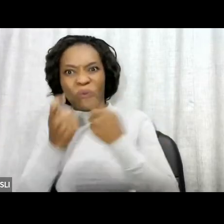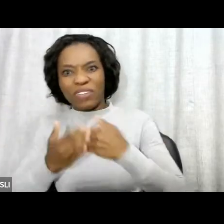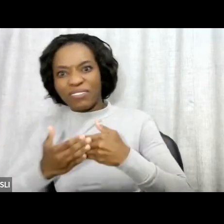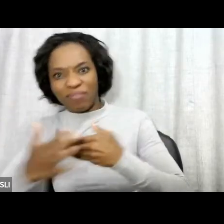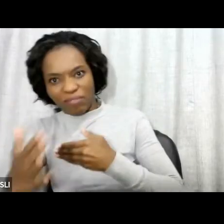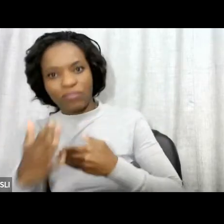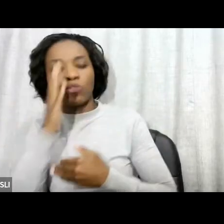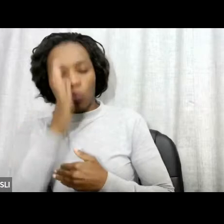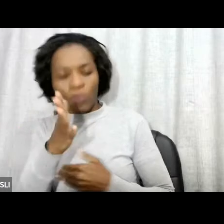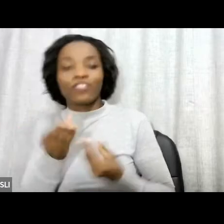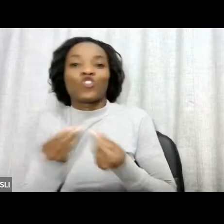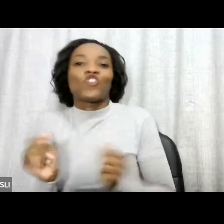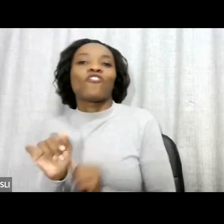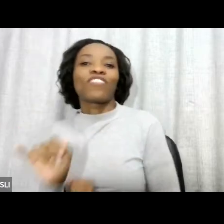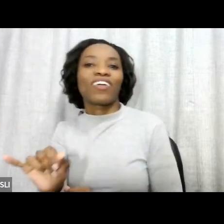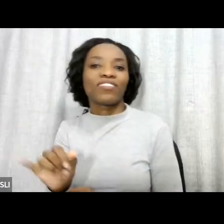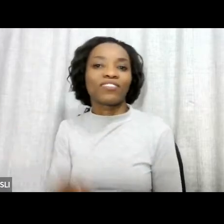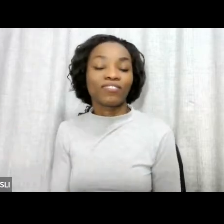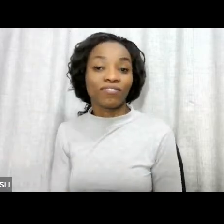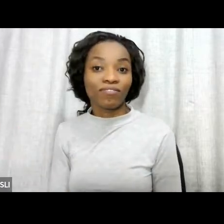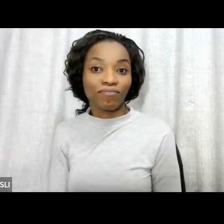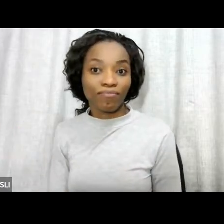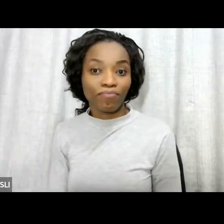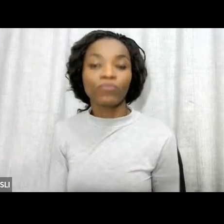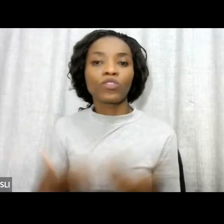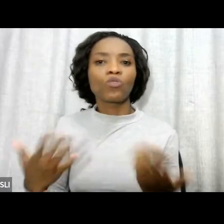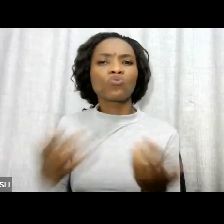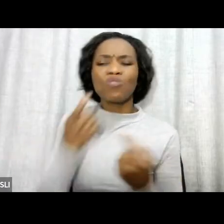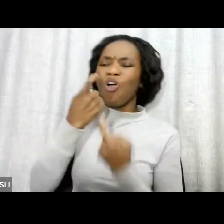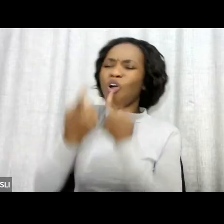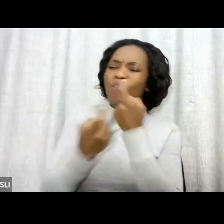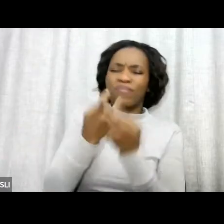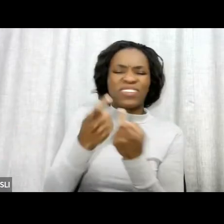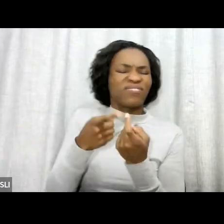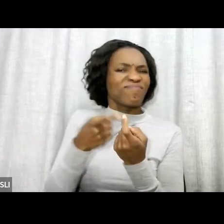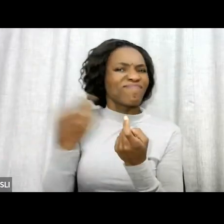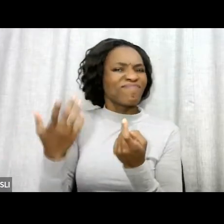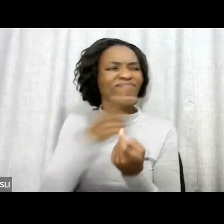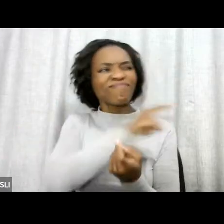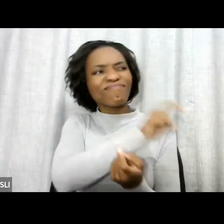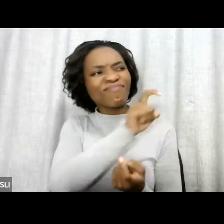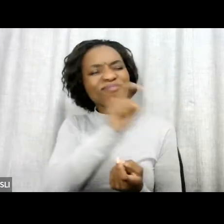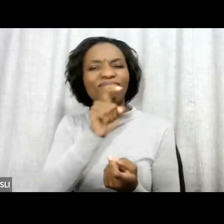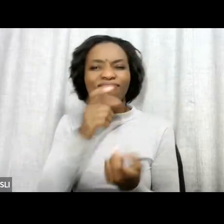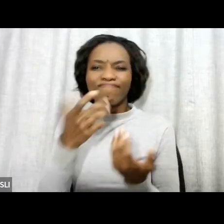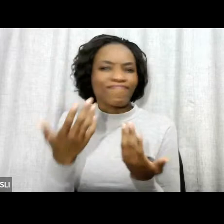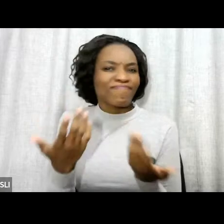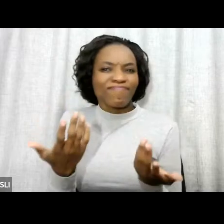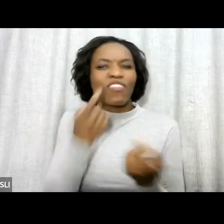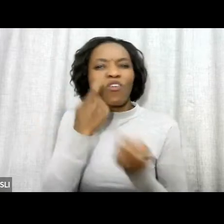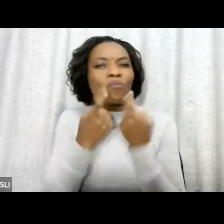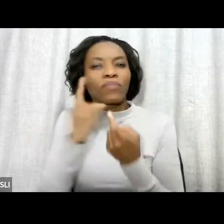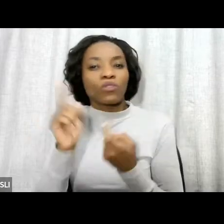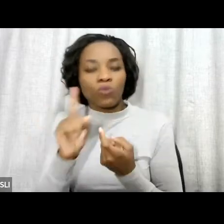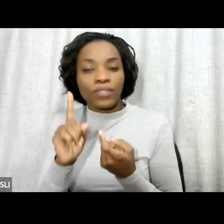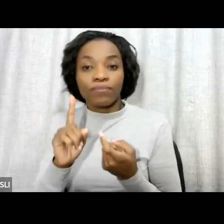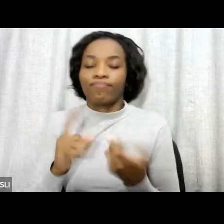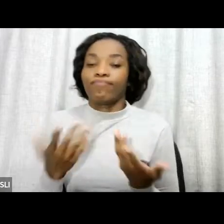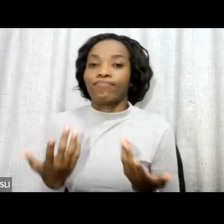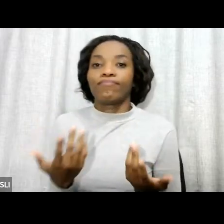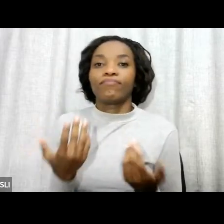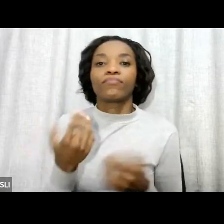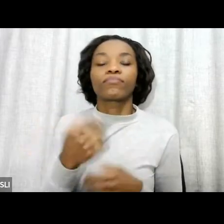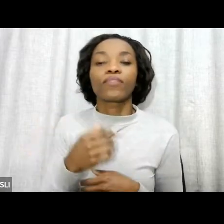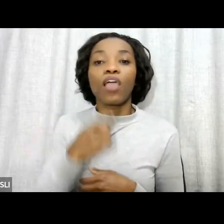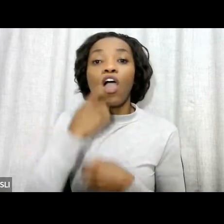system. What type of complaints does the tax ombudsman handle? We only handle complaints